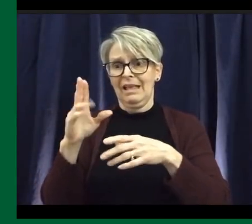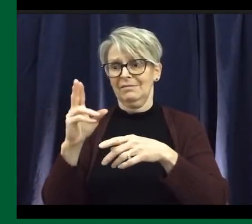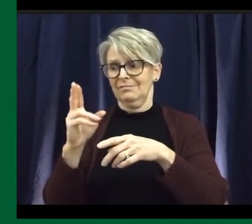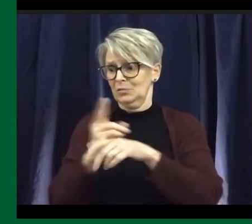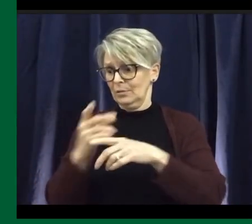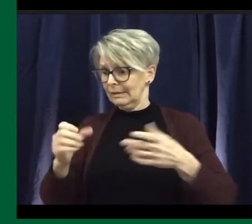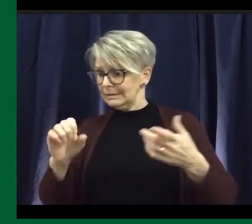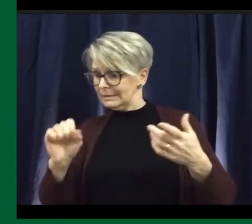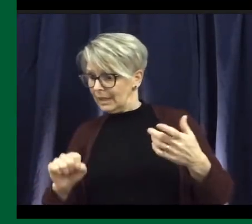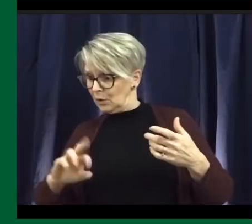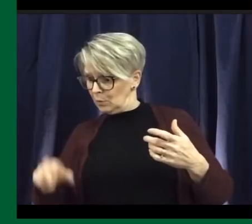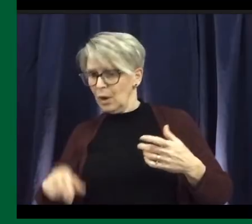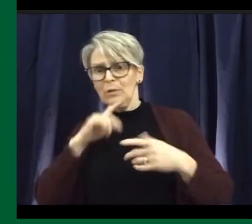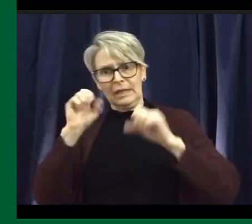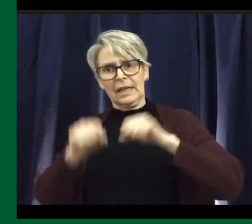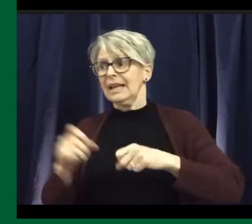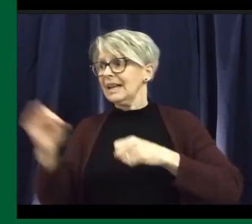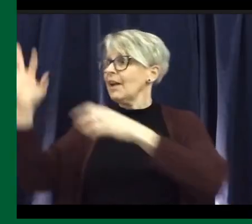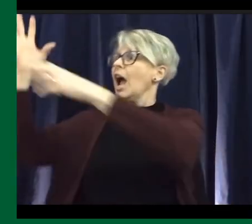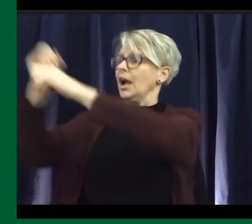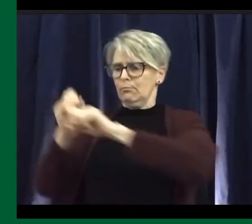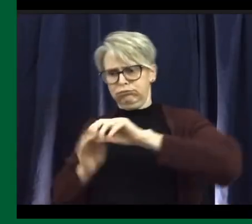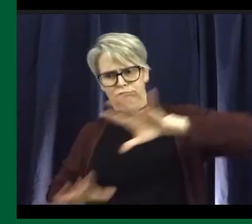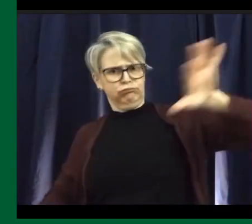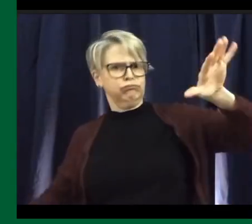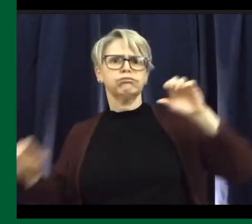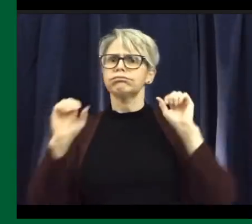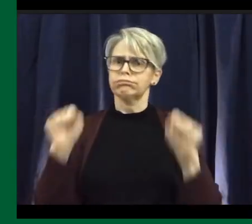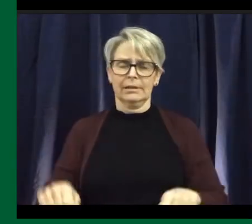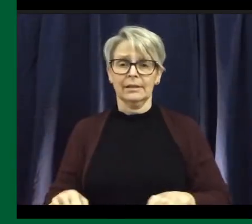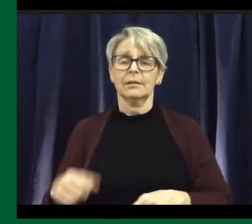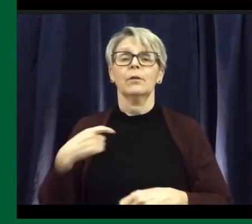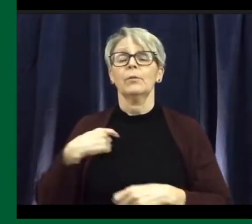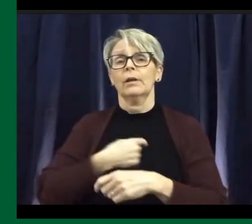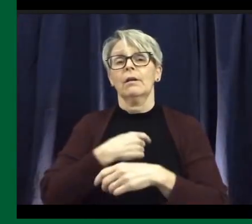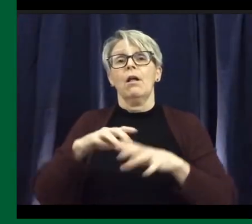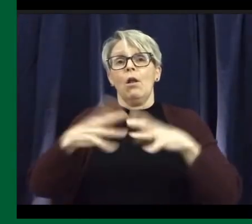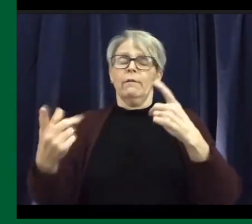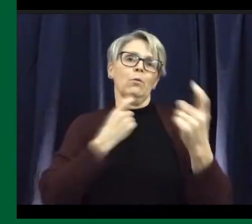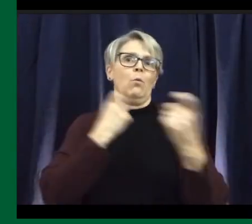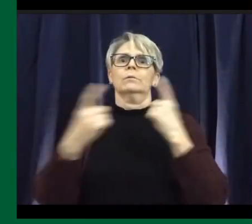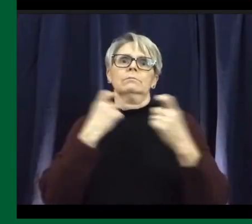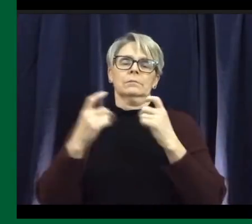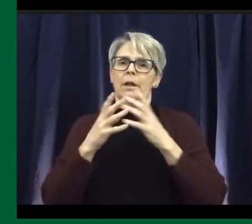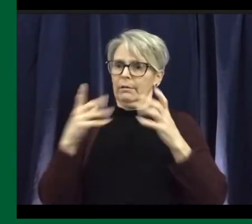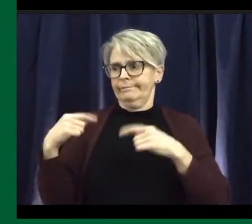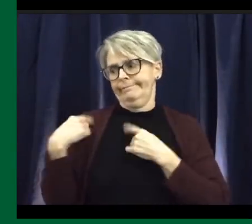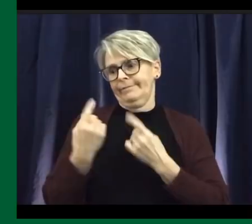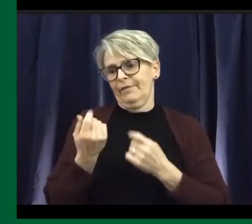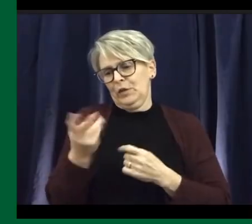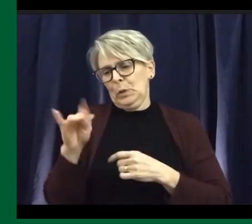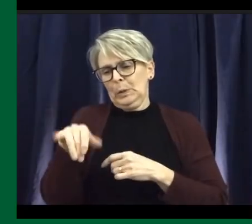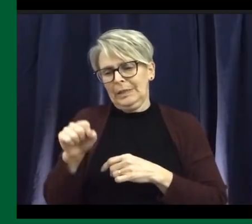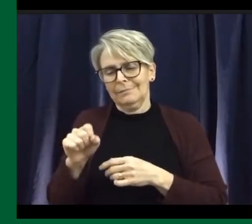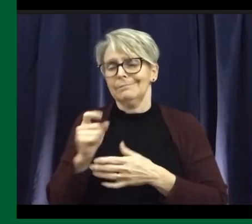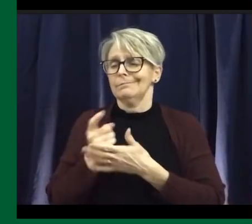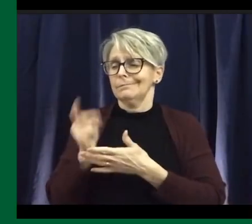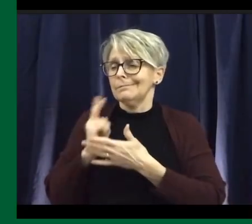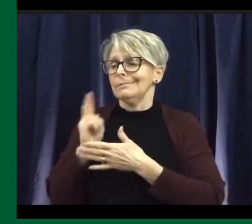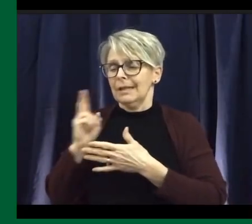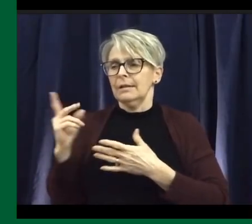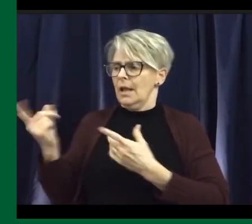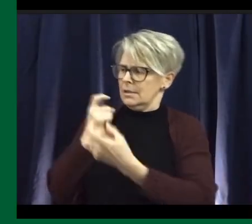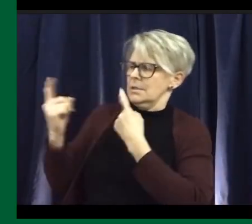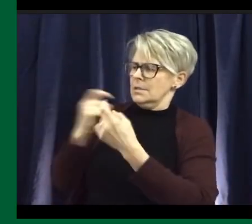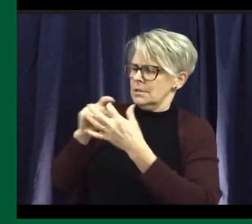Saskatoon. We've received a high volume of questions in the last few days and weeks around the process